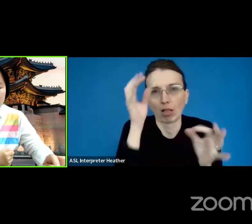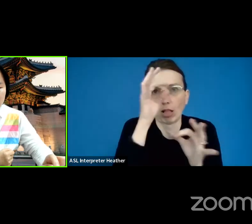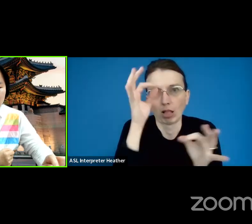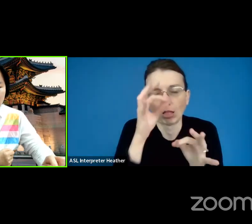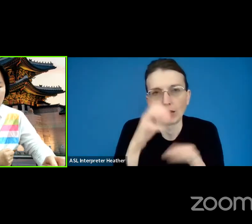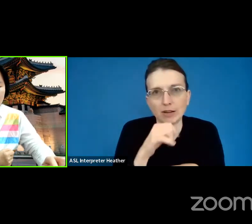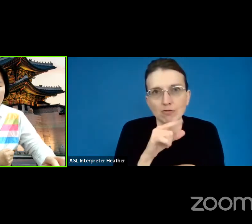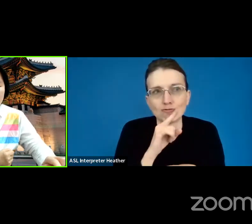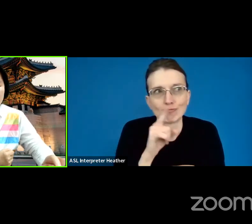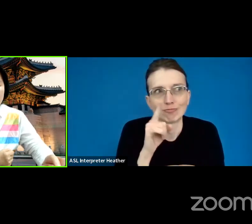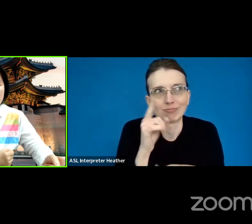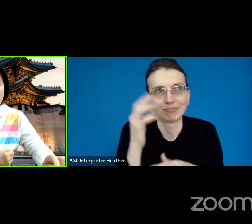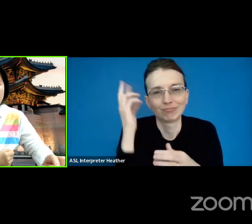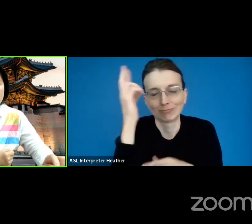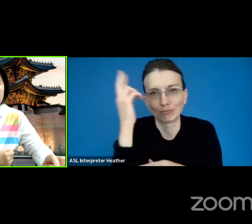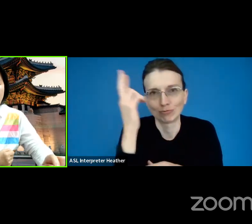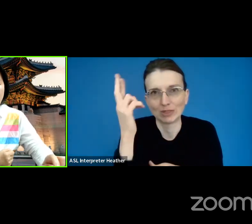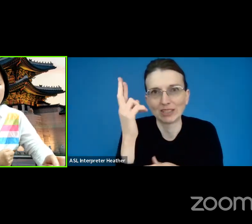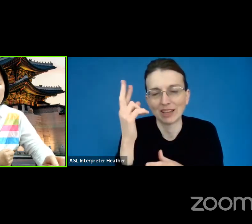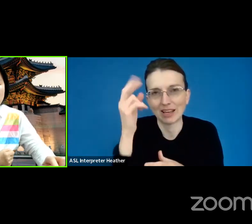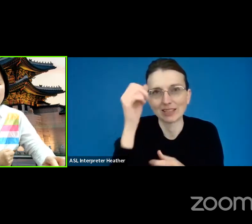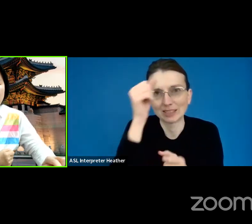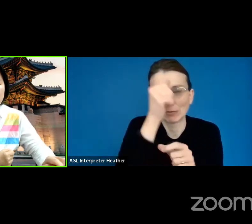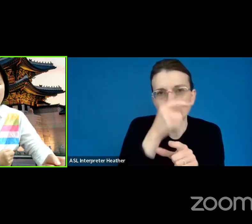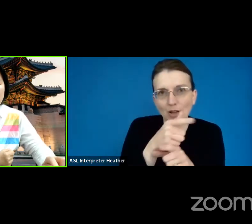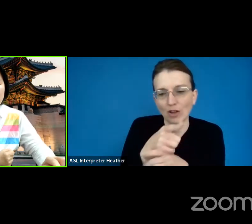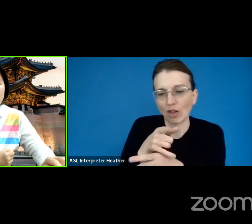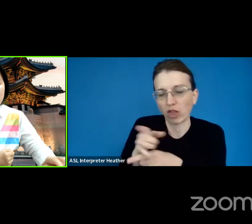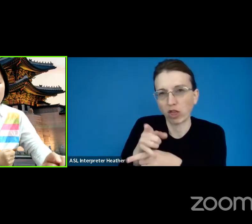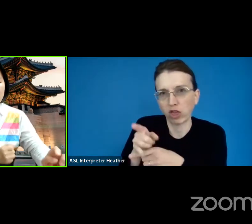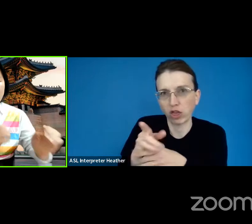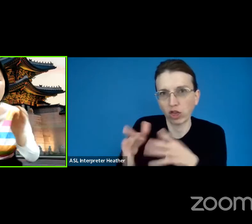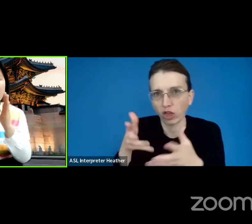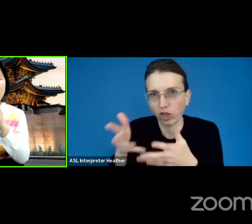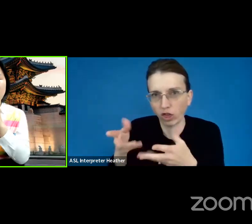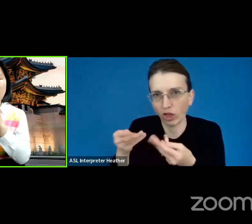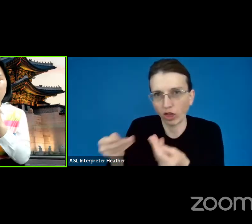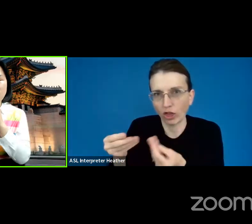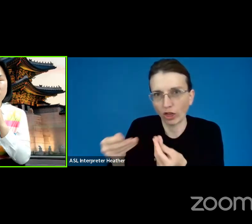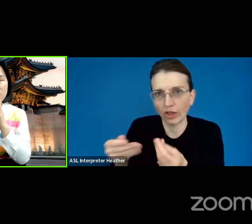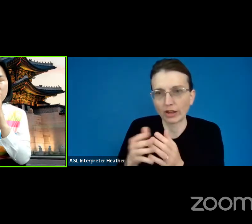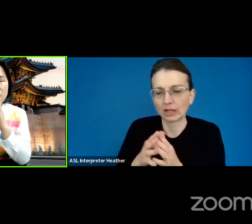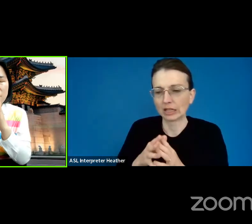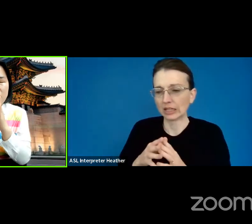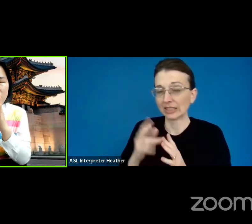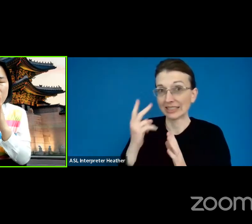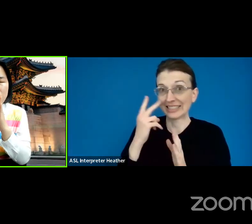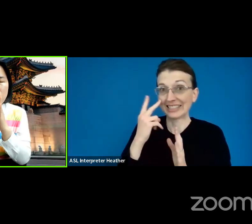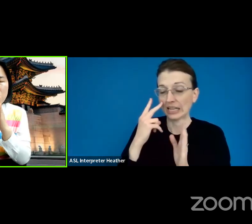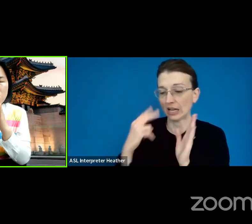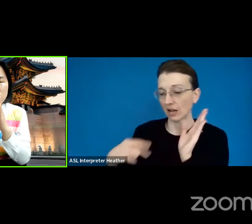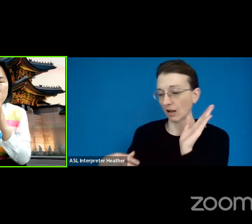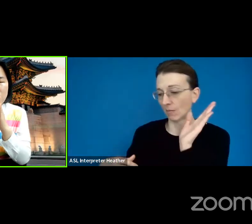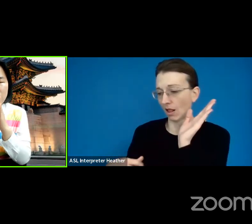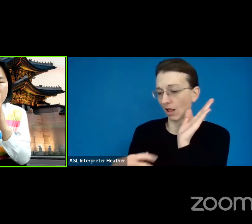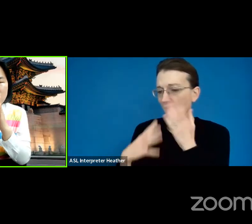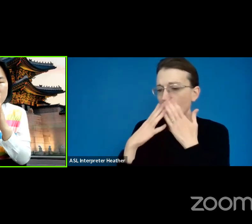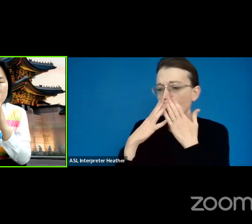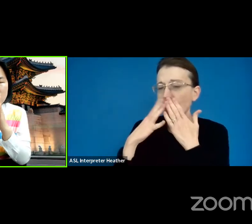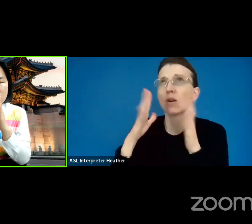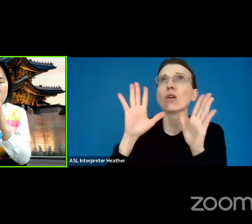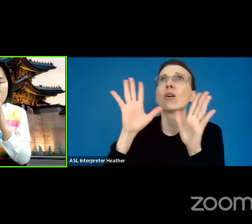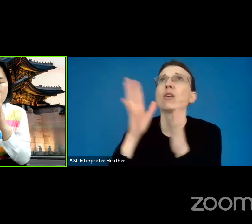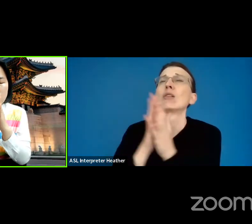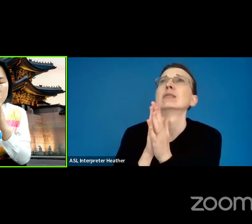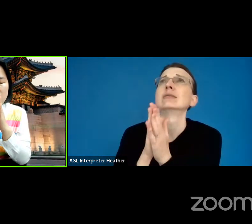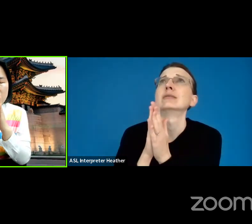soon. They begged God to save them. "God, if you want to save